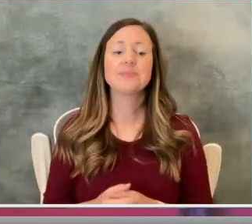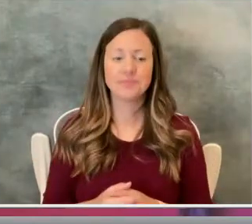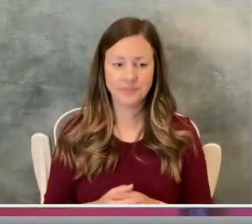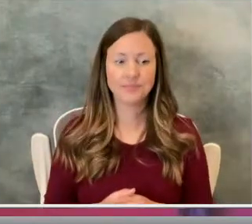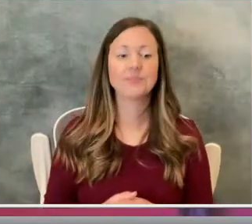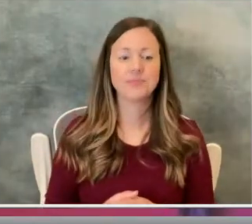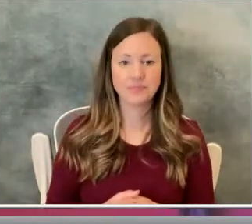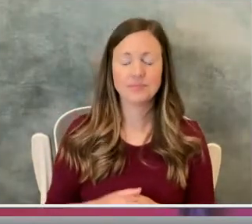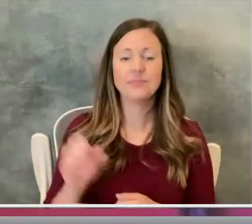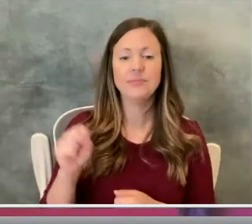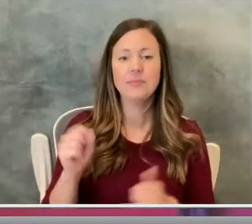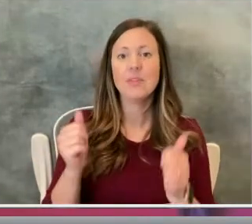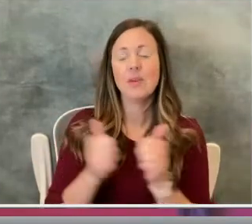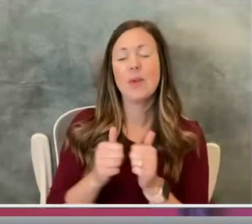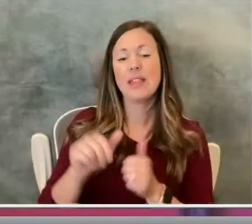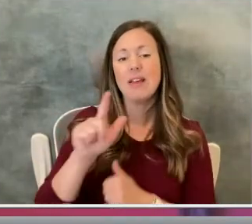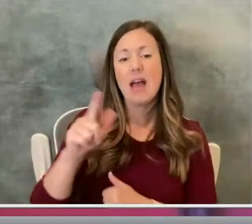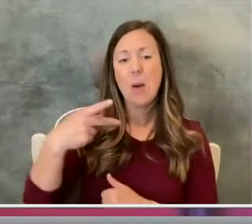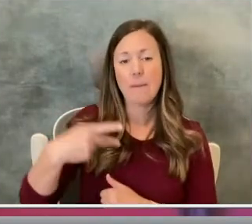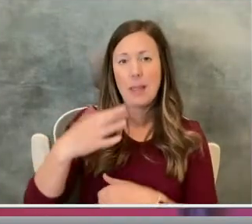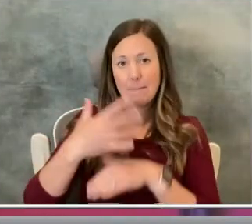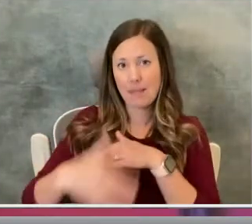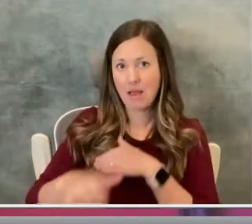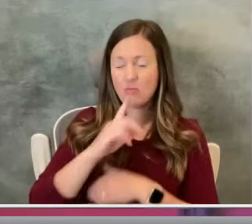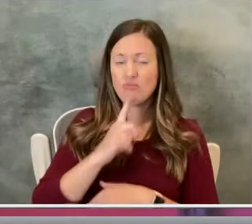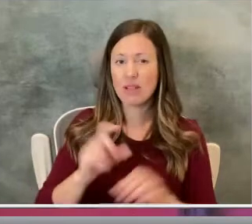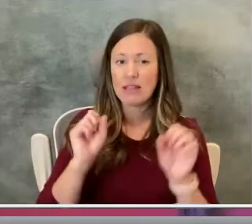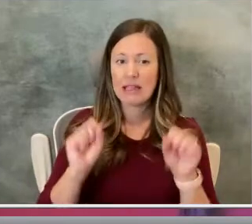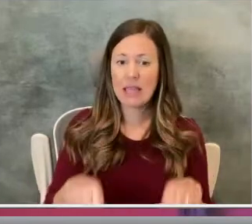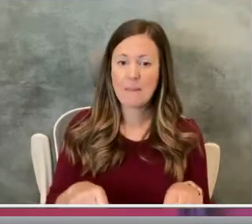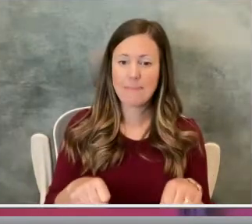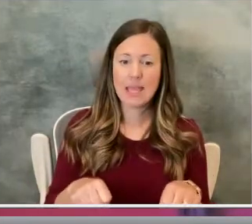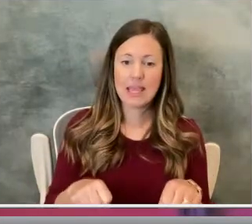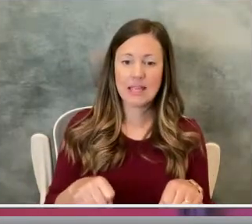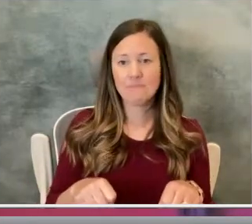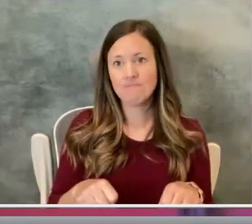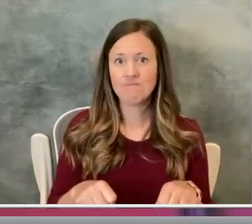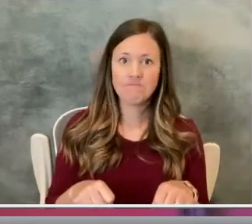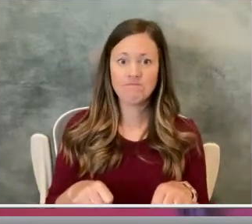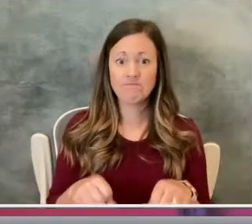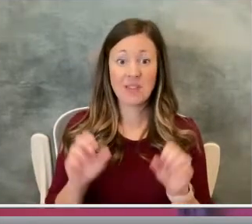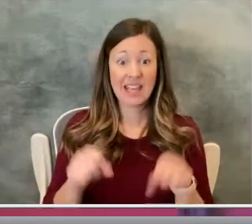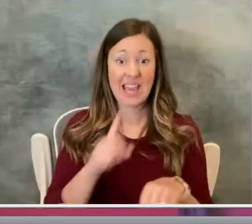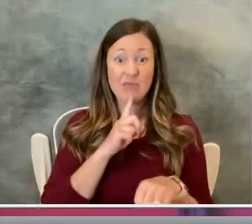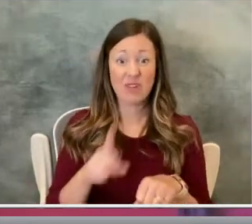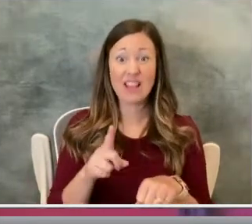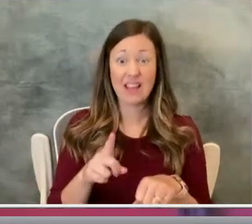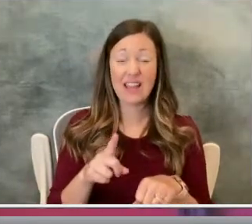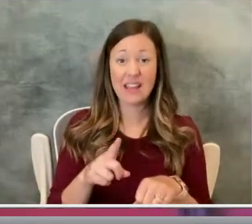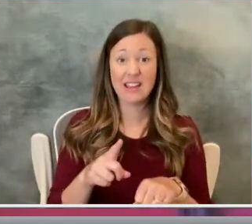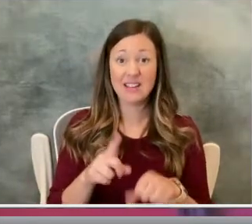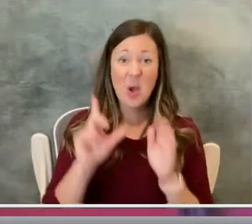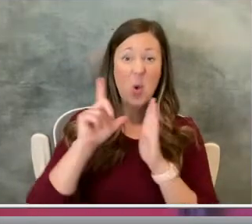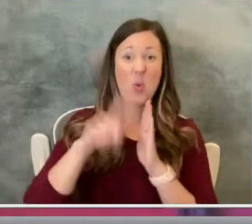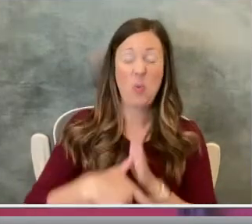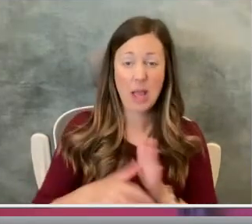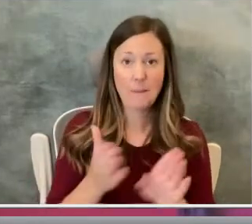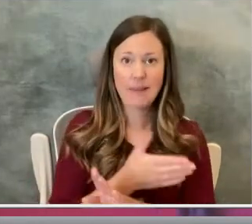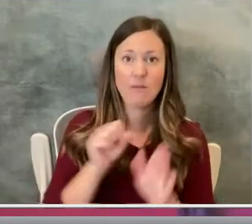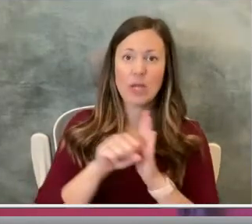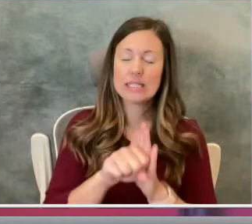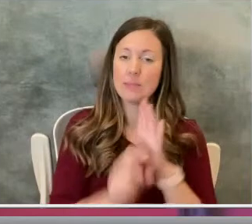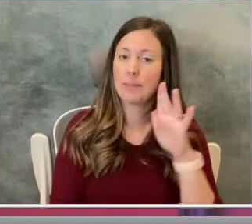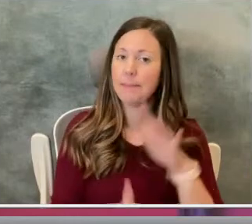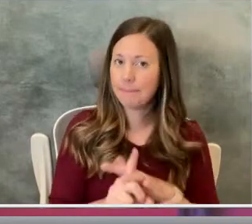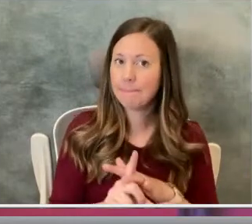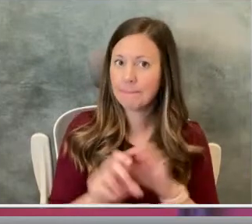be very, very long before they actually manifest the symptoms of